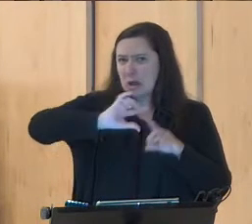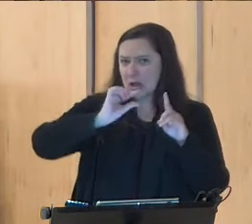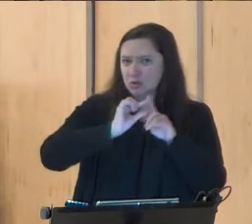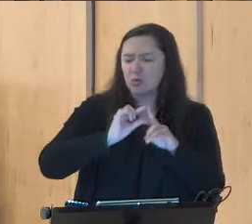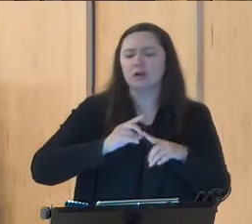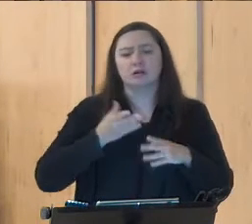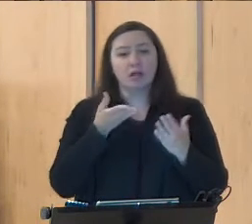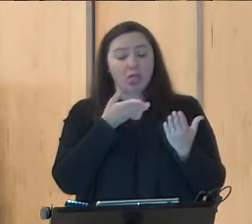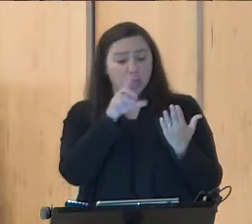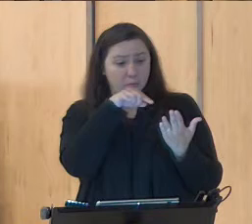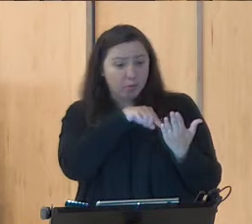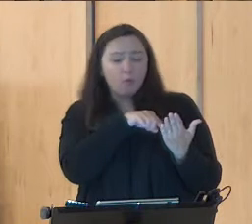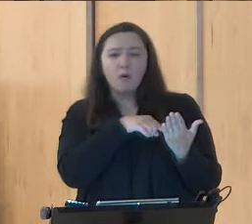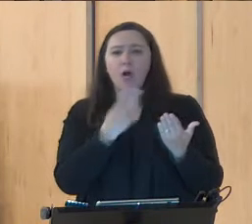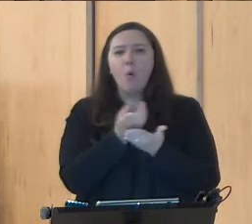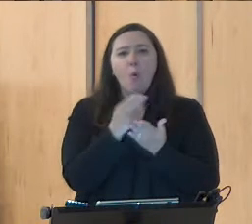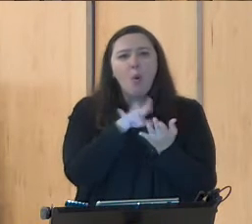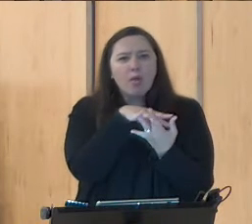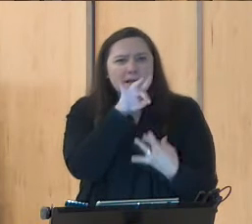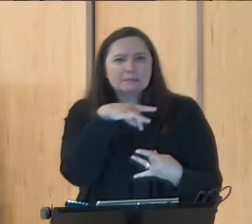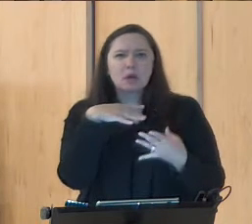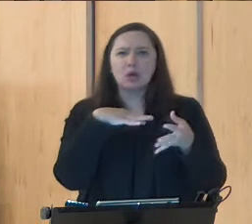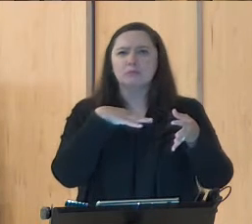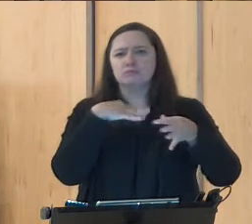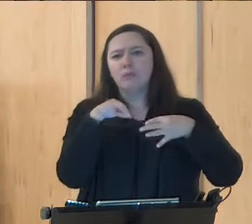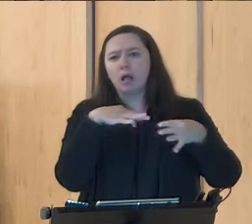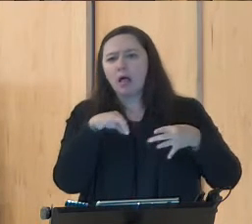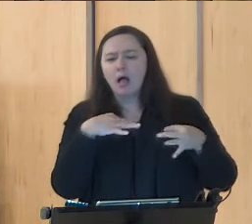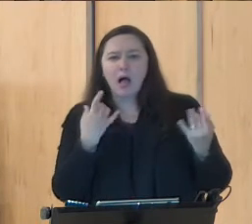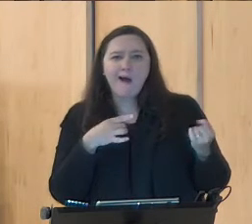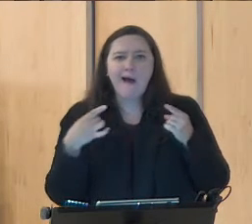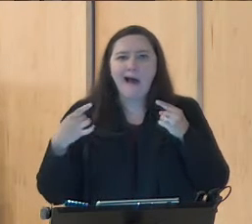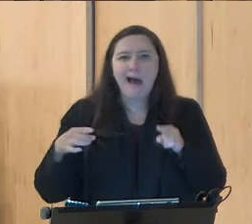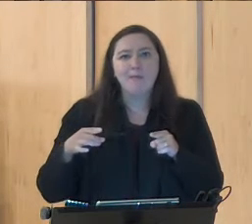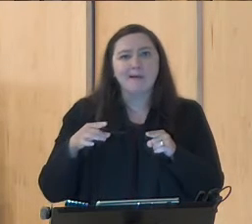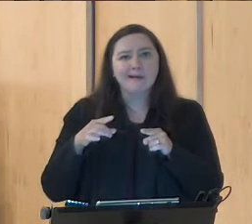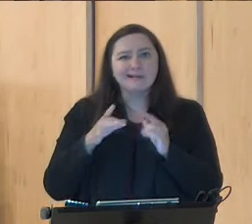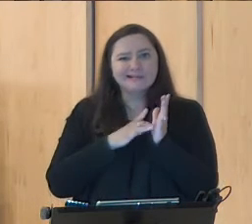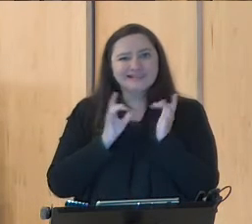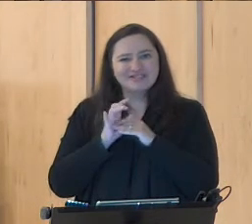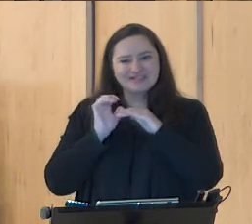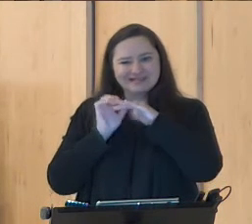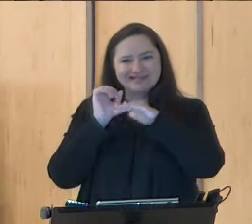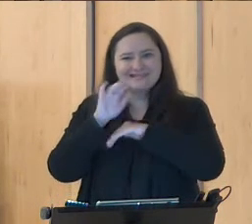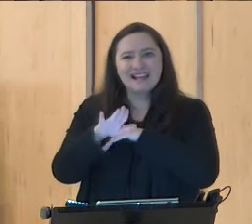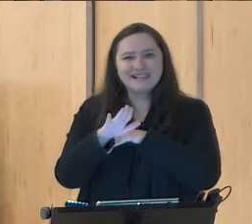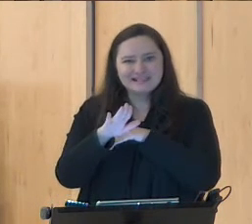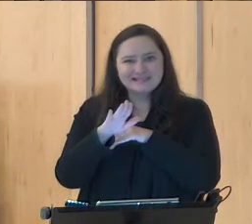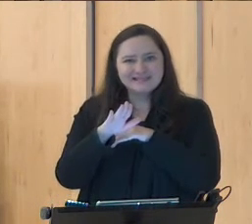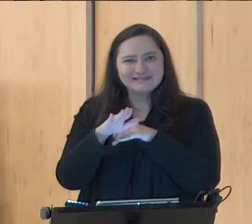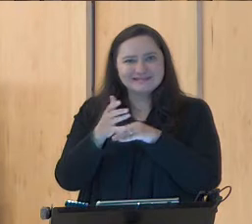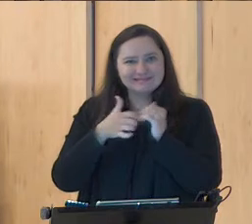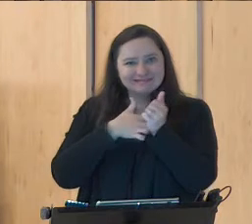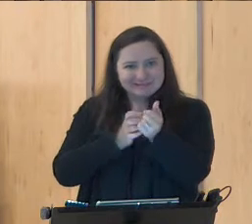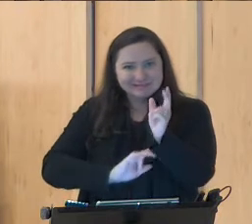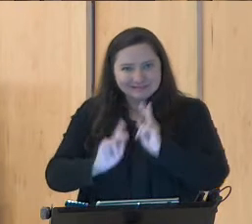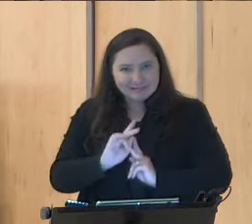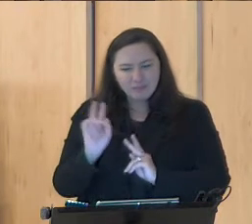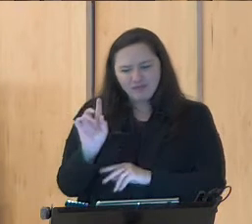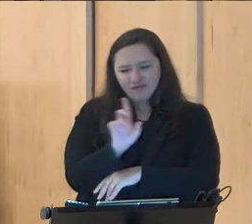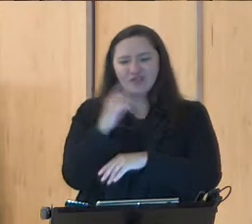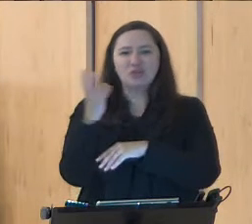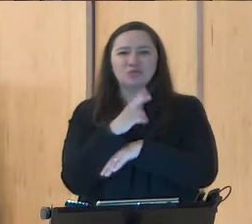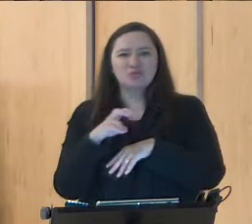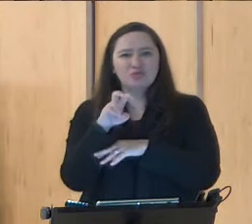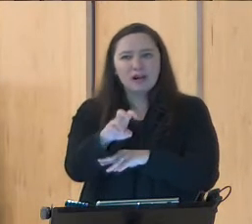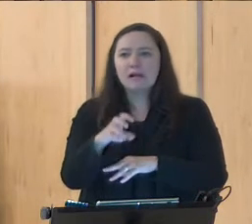words, through this, the Holy Spirit describes to us what happened when Jesus sent his disciples on that first mission trip. It's